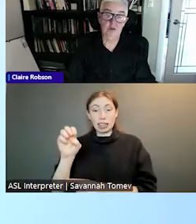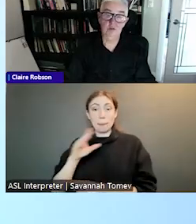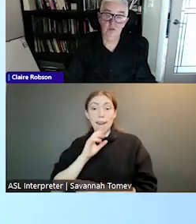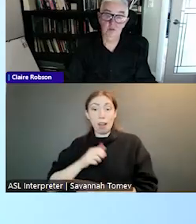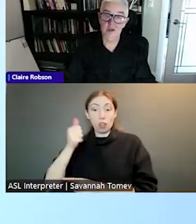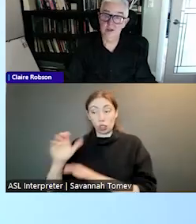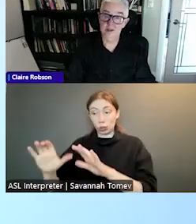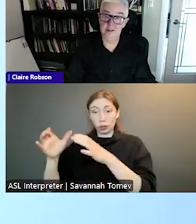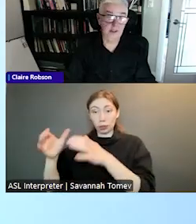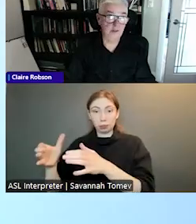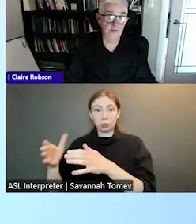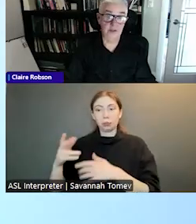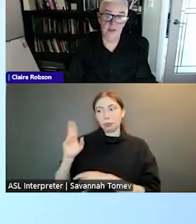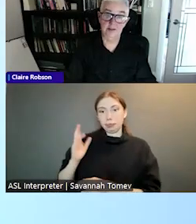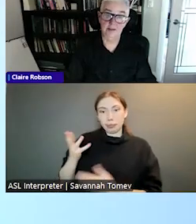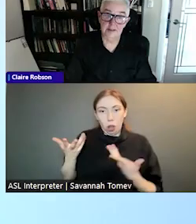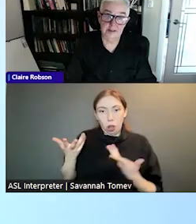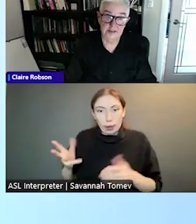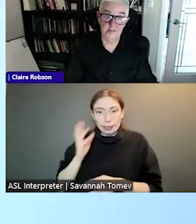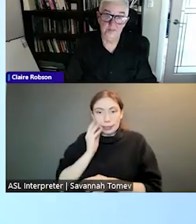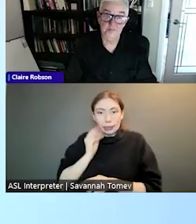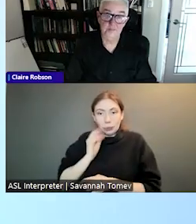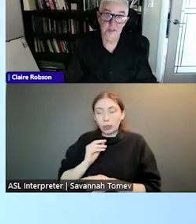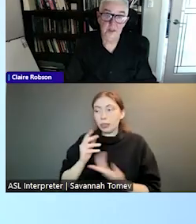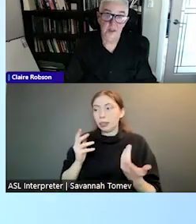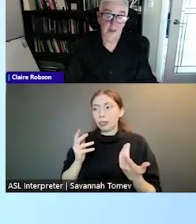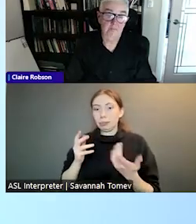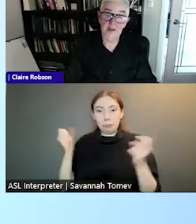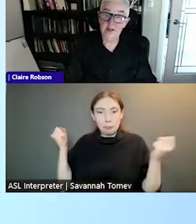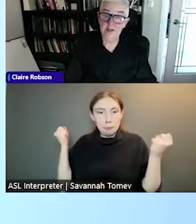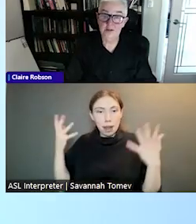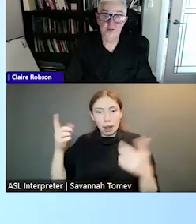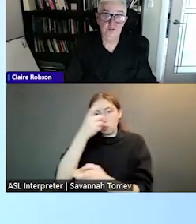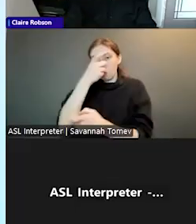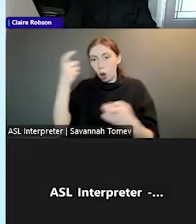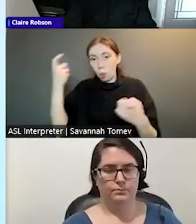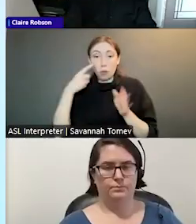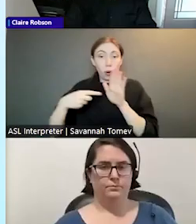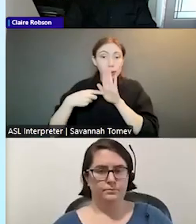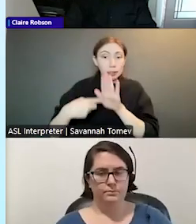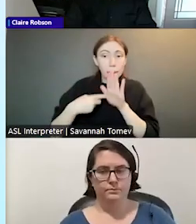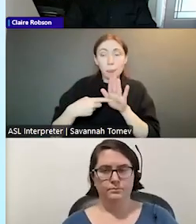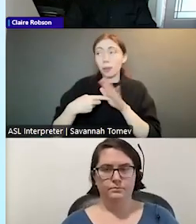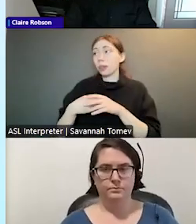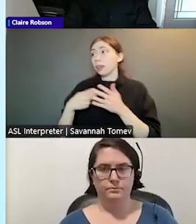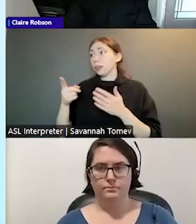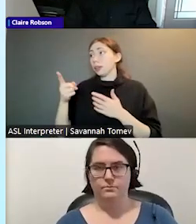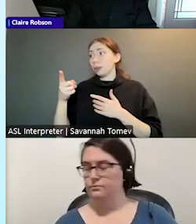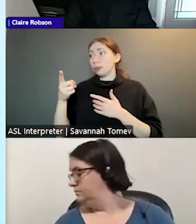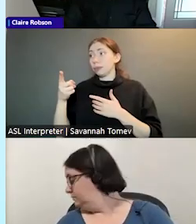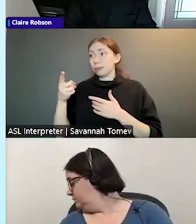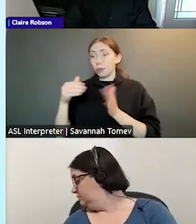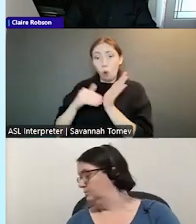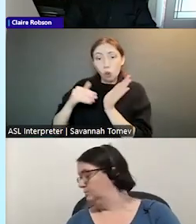historic homophobia in the healthcare system, failure to provide informed, effective,